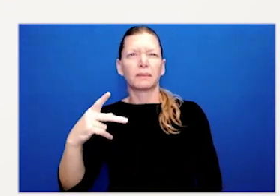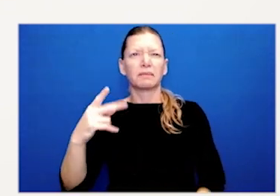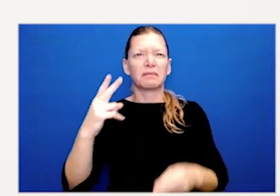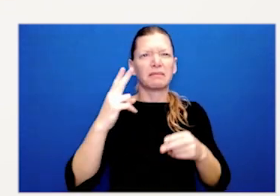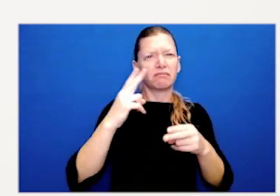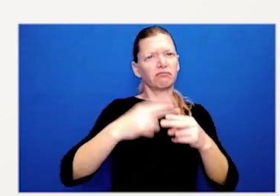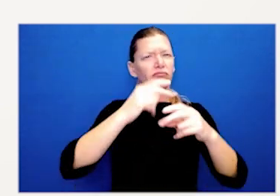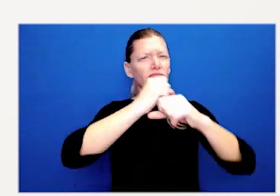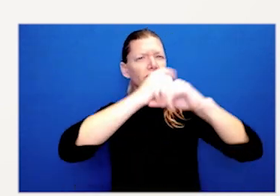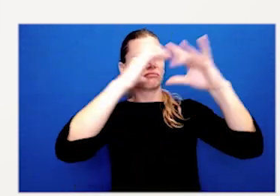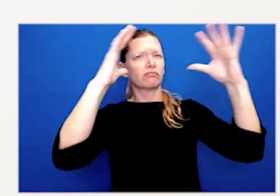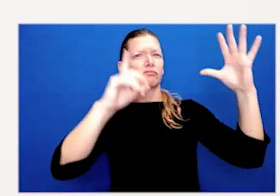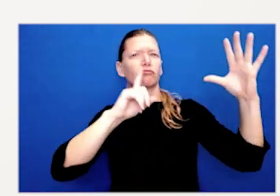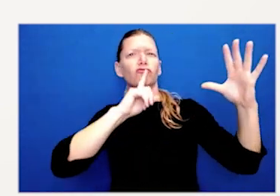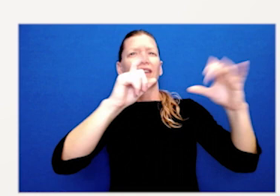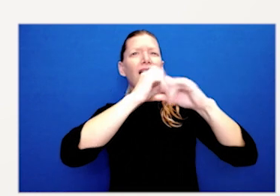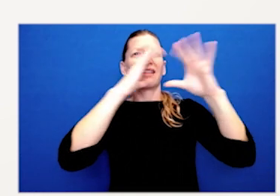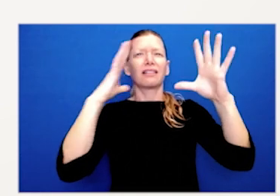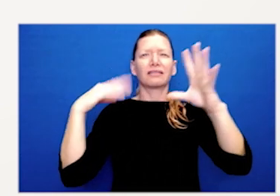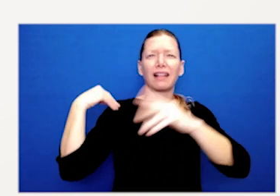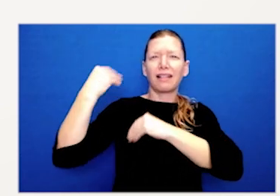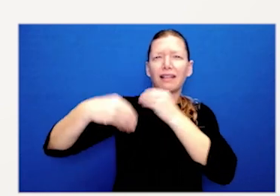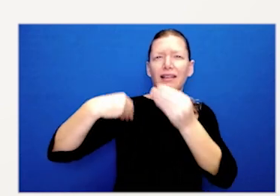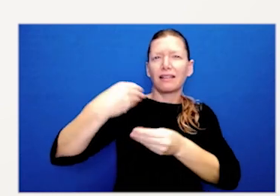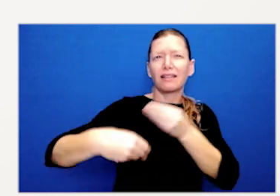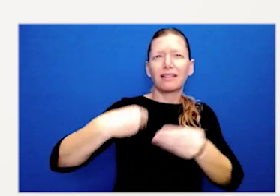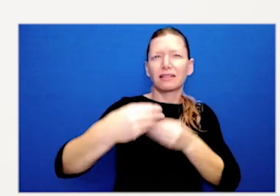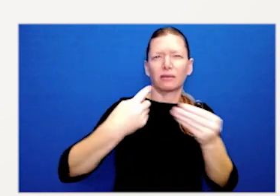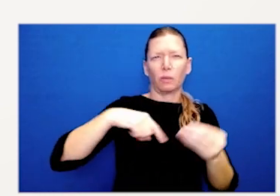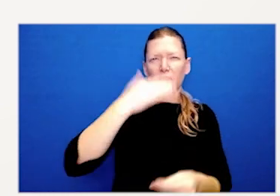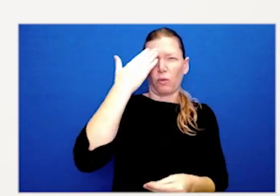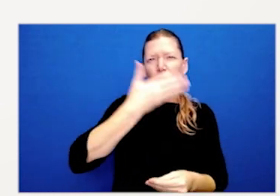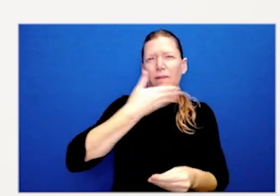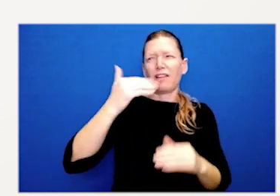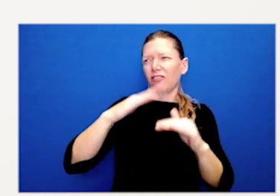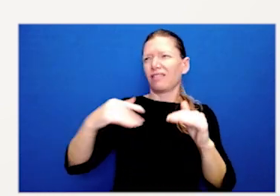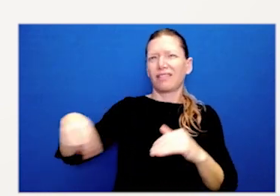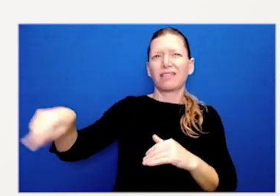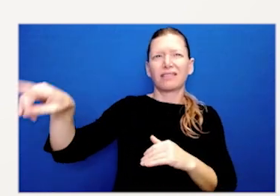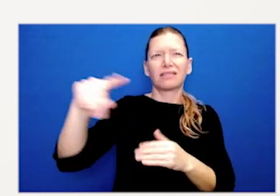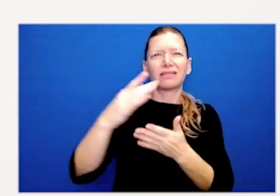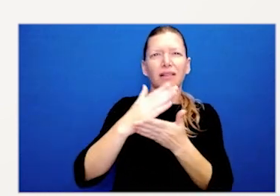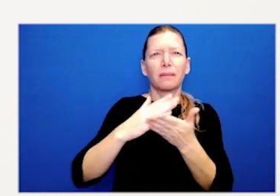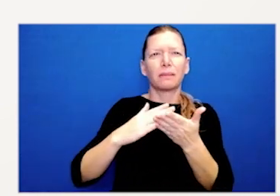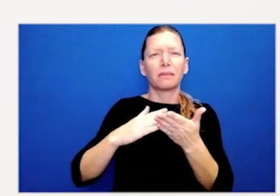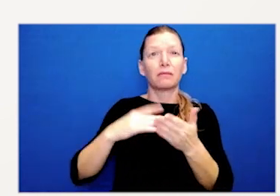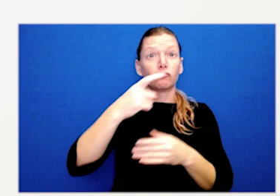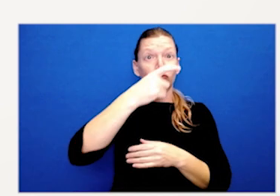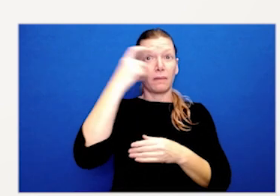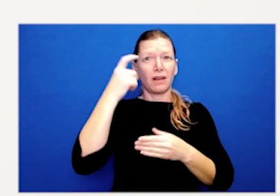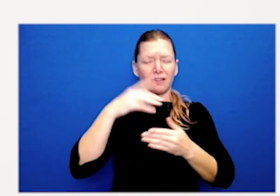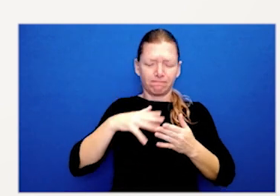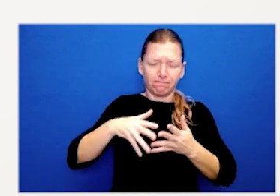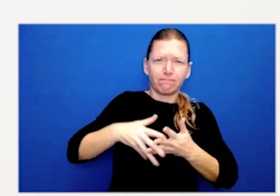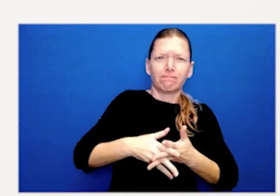crip, name reality, a legacy. We know better than some trauma